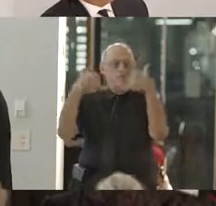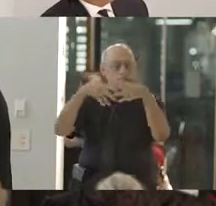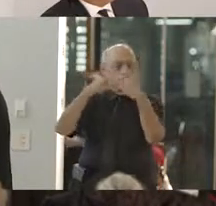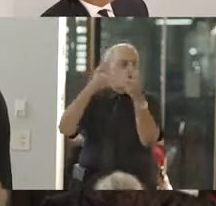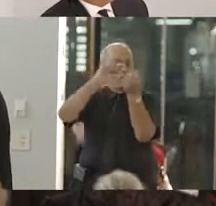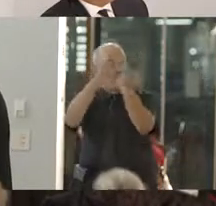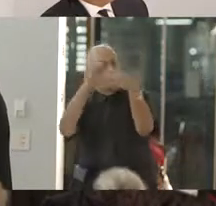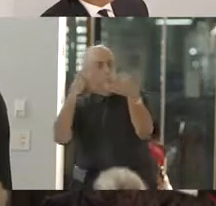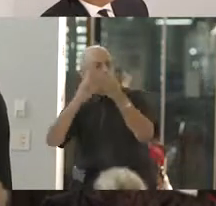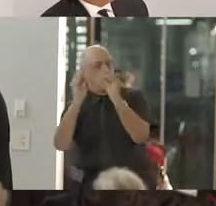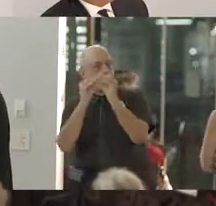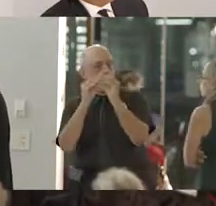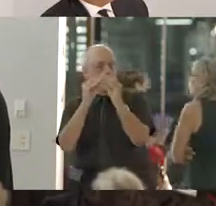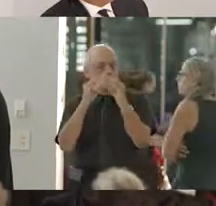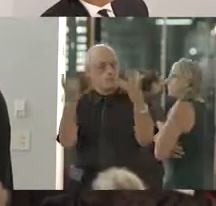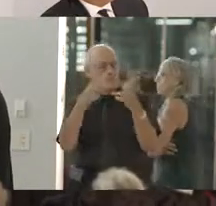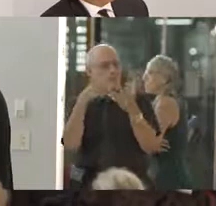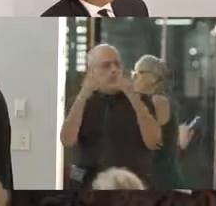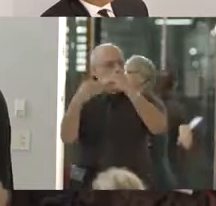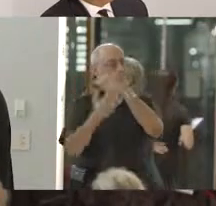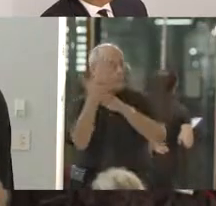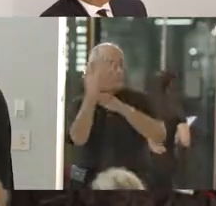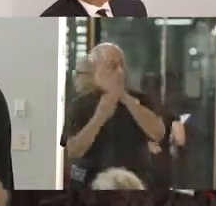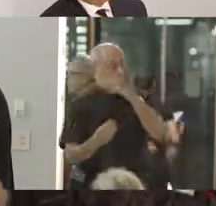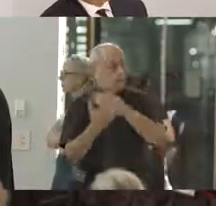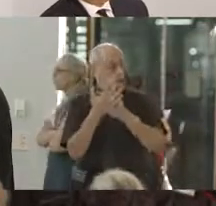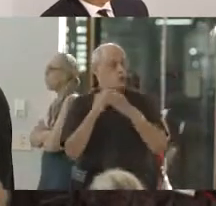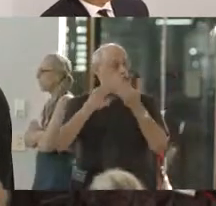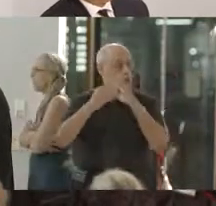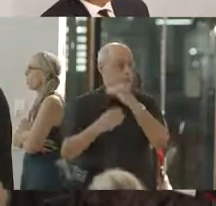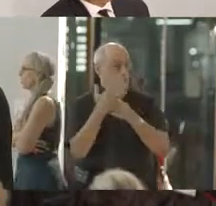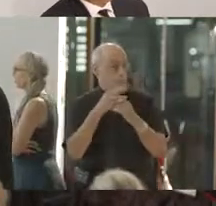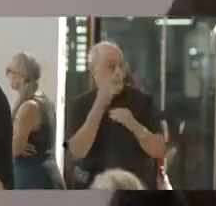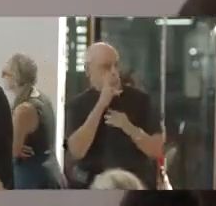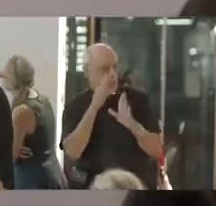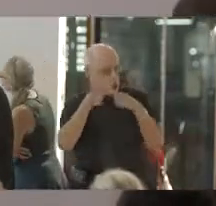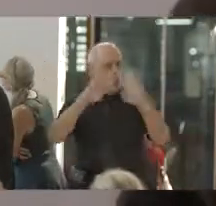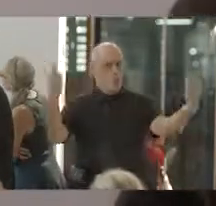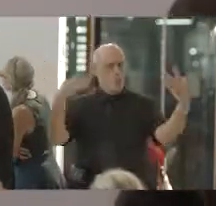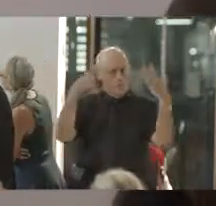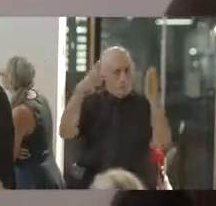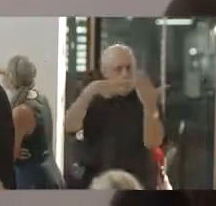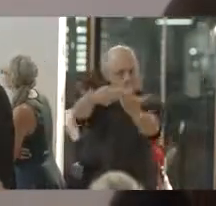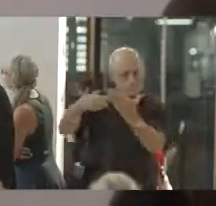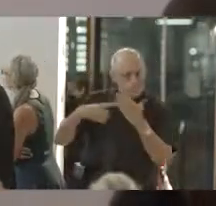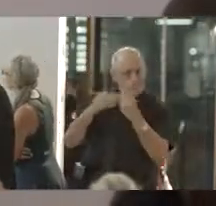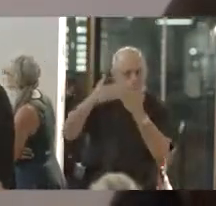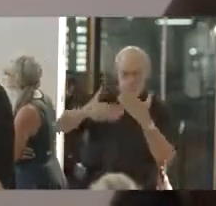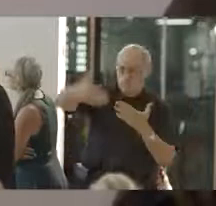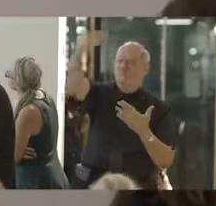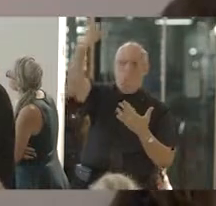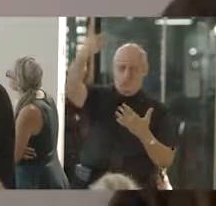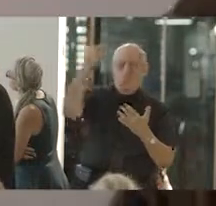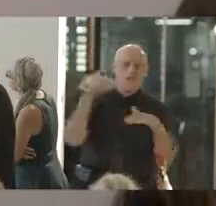more of here we're representing just kind of a beach vibe, urban beach, but that's really open for the design process, which will be after